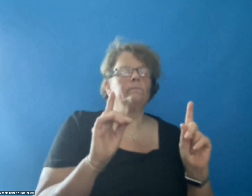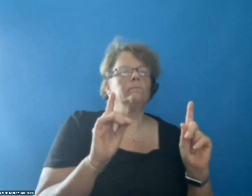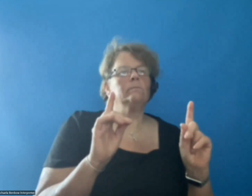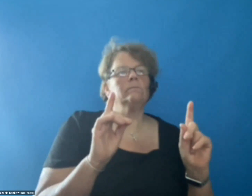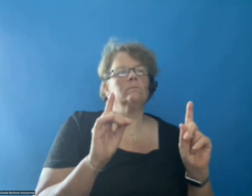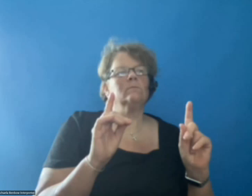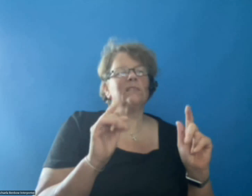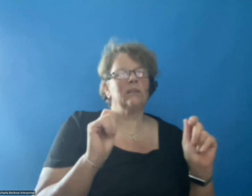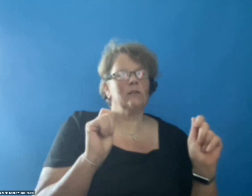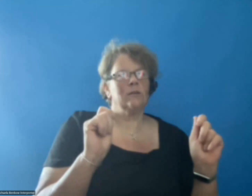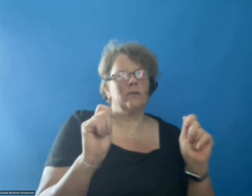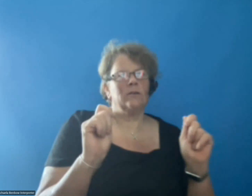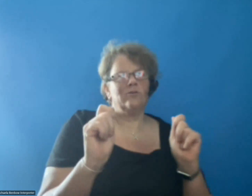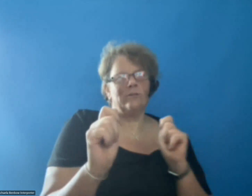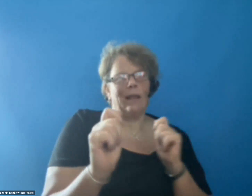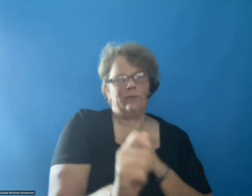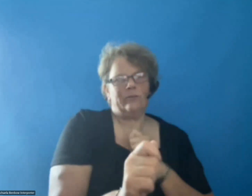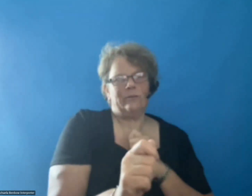changing something,